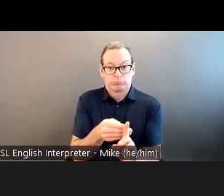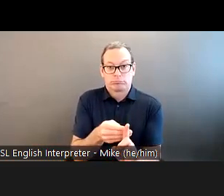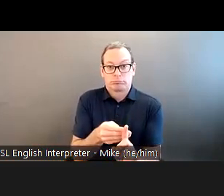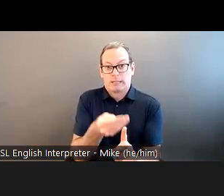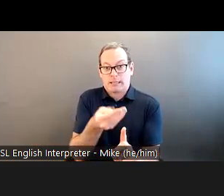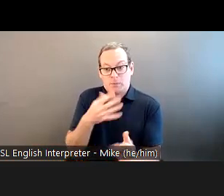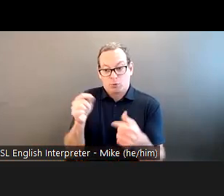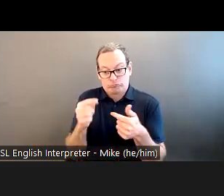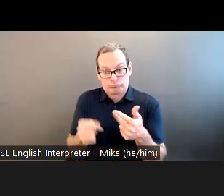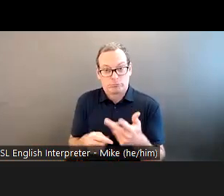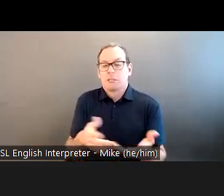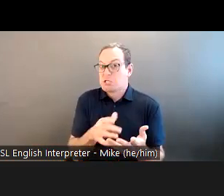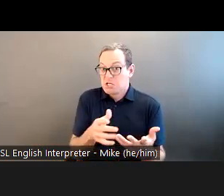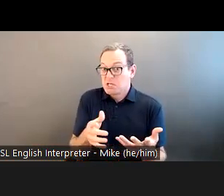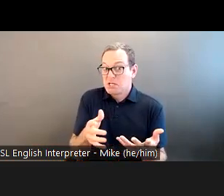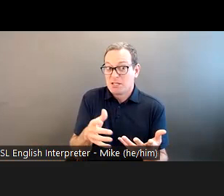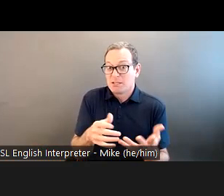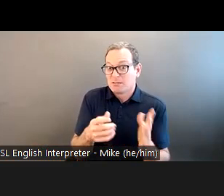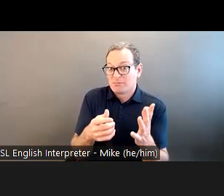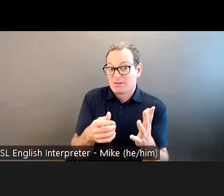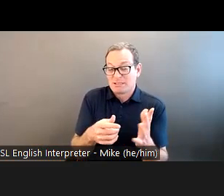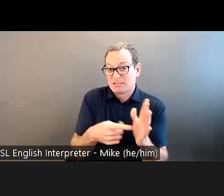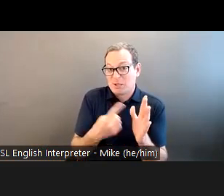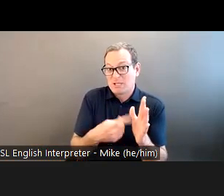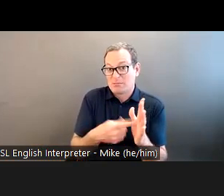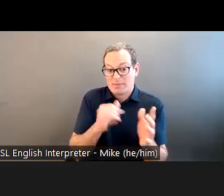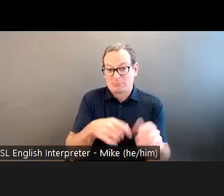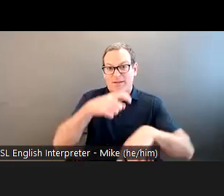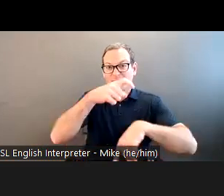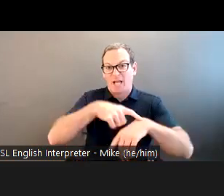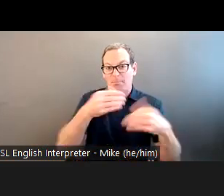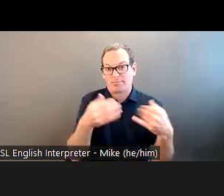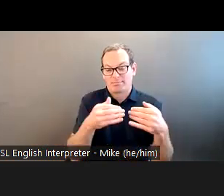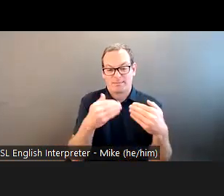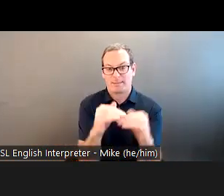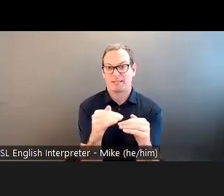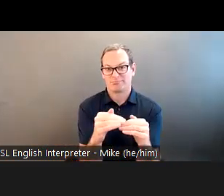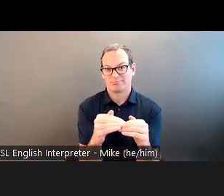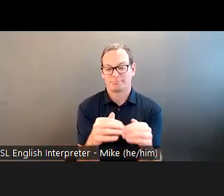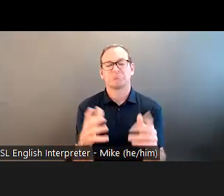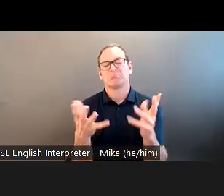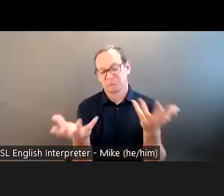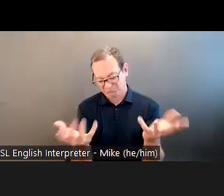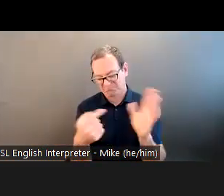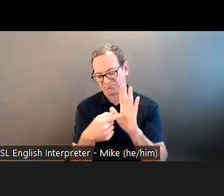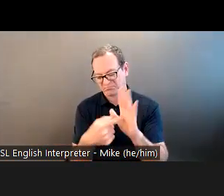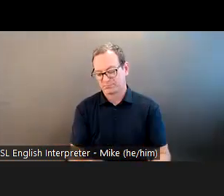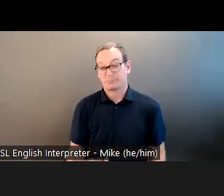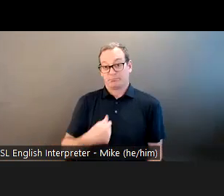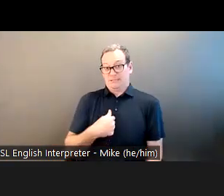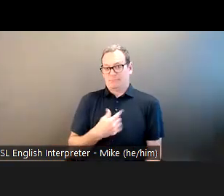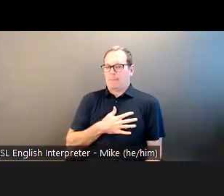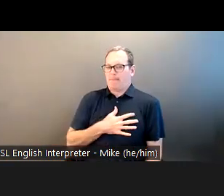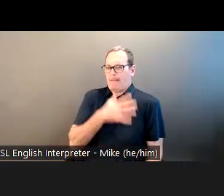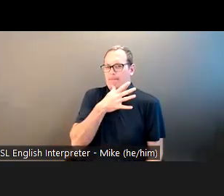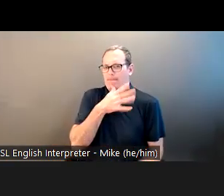lives that their wishes can no longer reasonably be honored. So my own mom has told me for years and